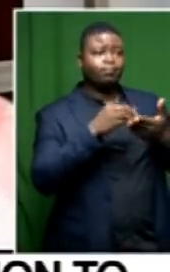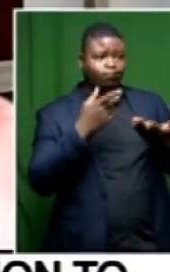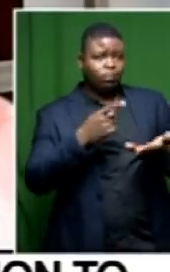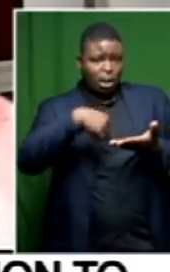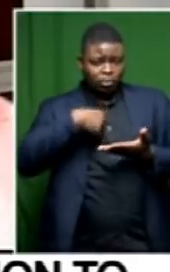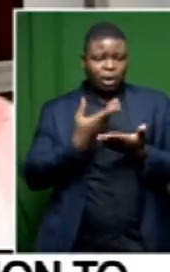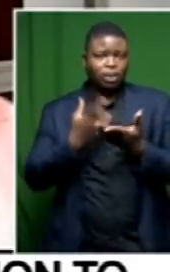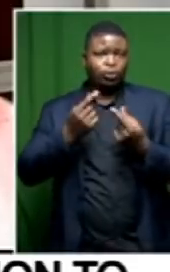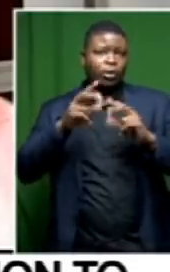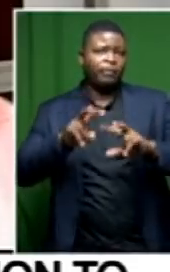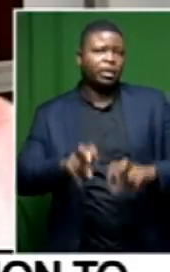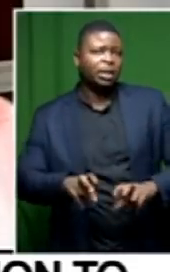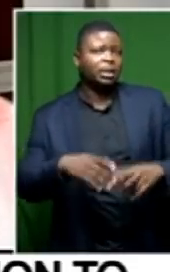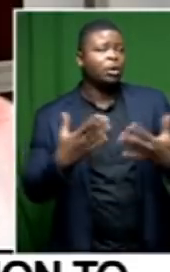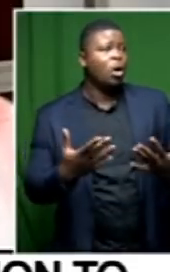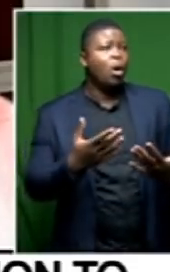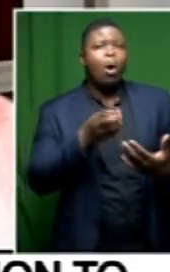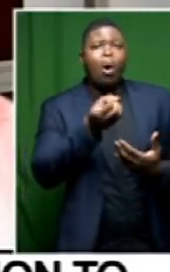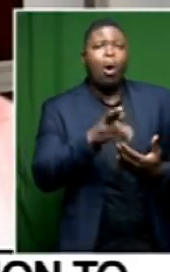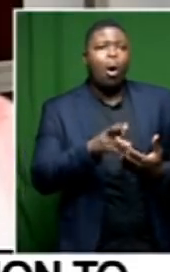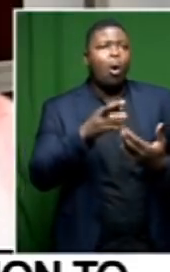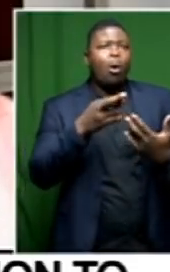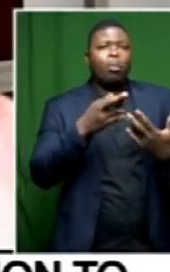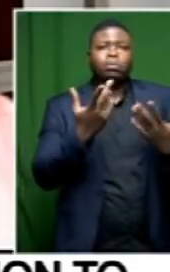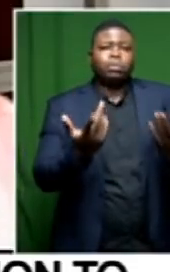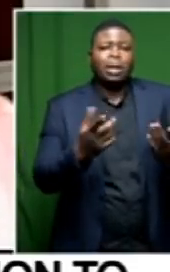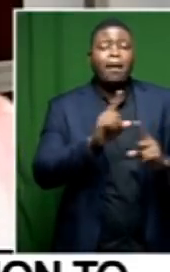initiative, sitting in committee, we can say we are now considering